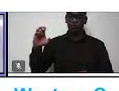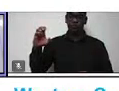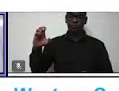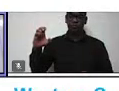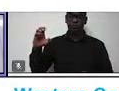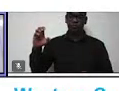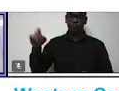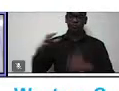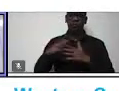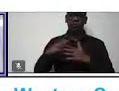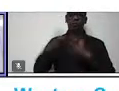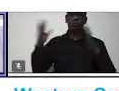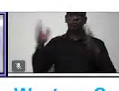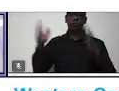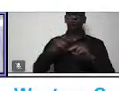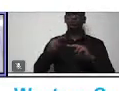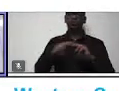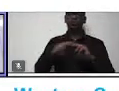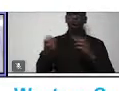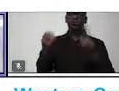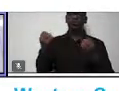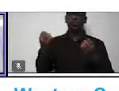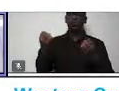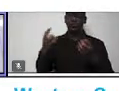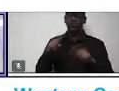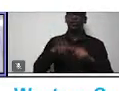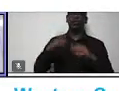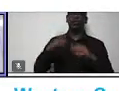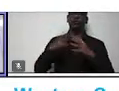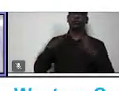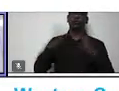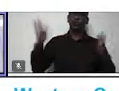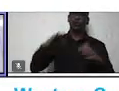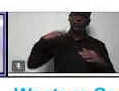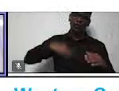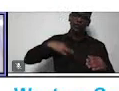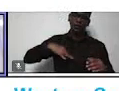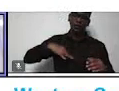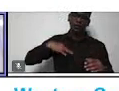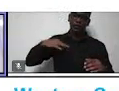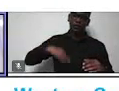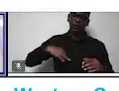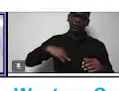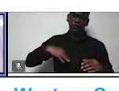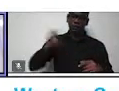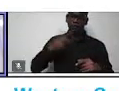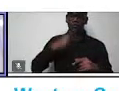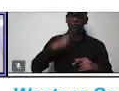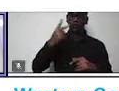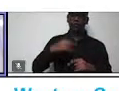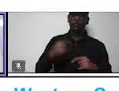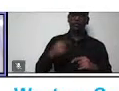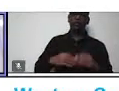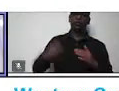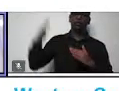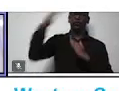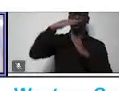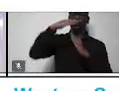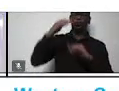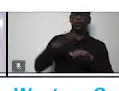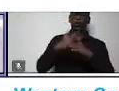a very big utilizer and beneficiary of AGOA. So these are out of the top 10 South African exports under